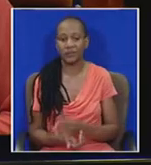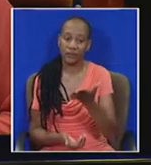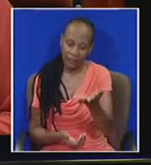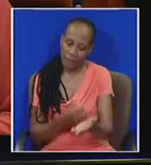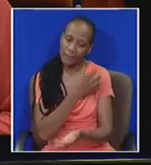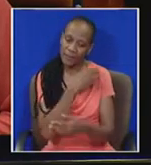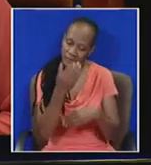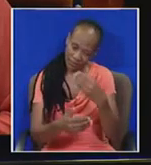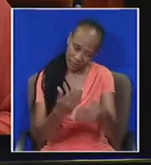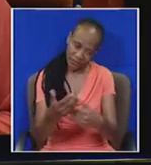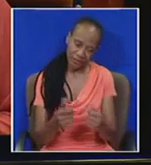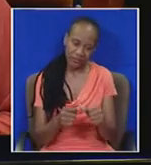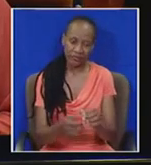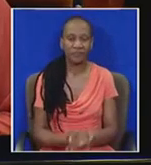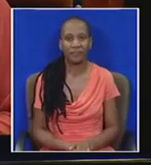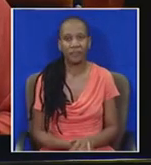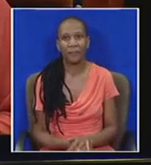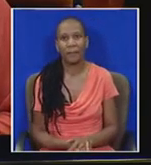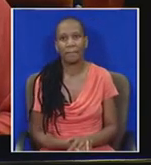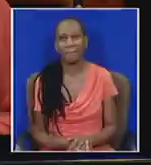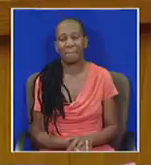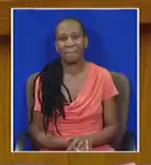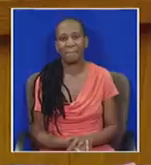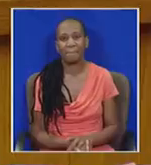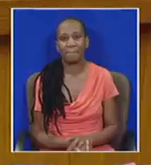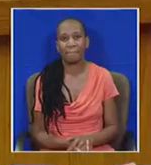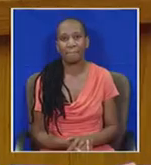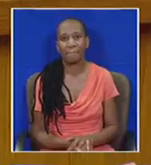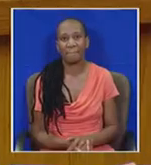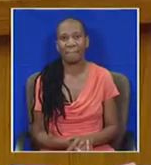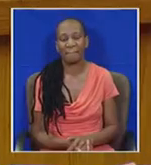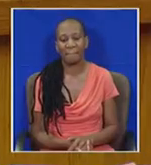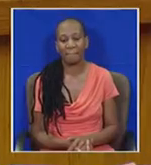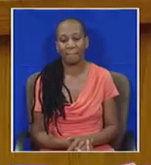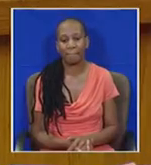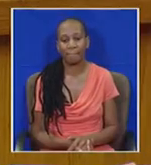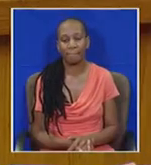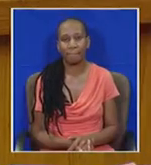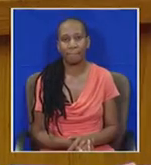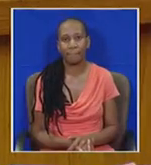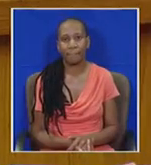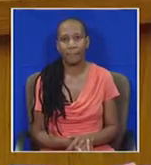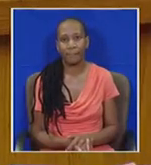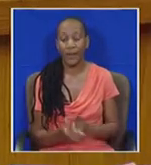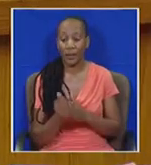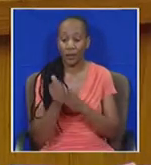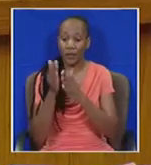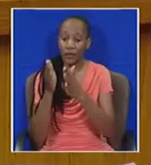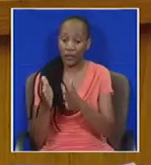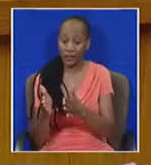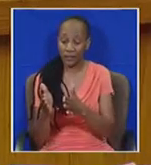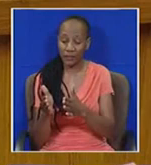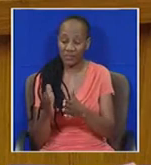minister finish off her speech. Those people who govern us should not ever be carried away by their